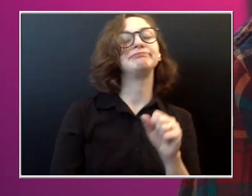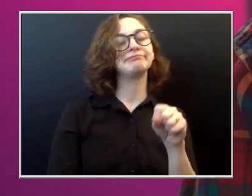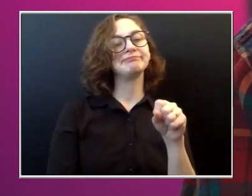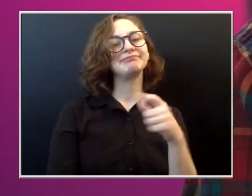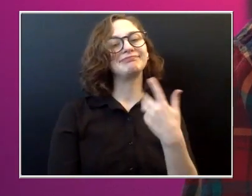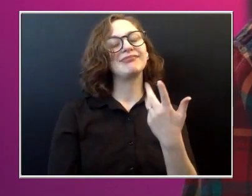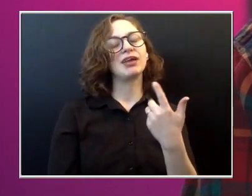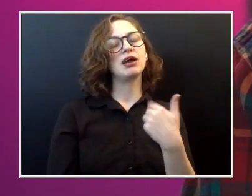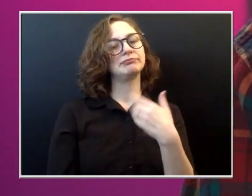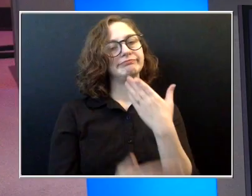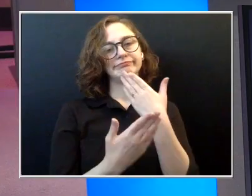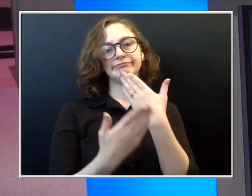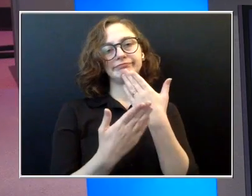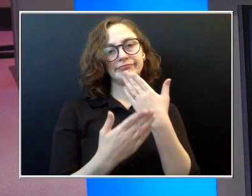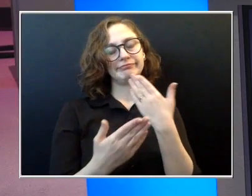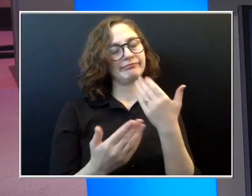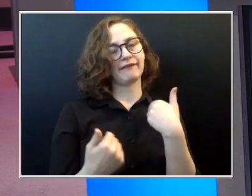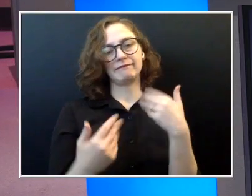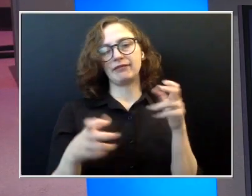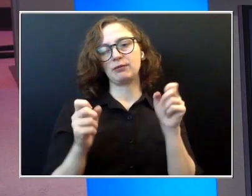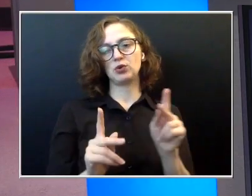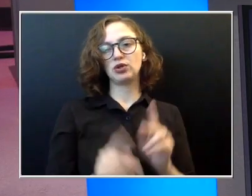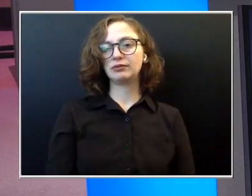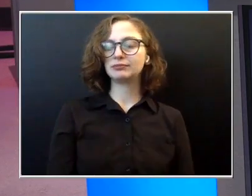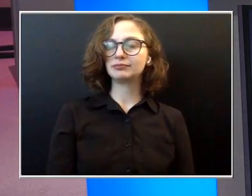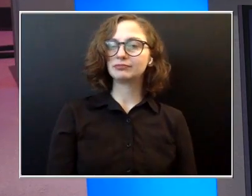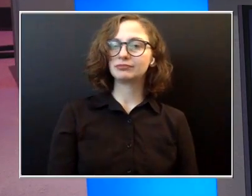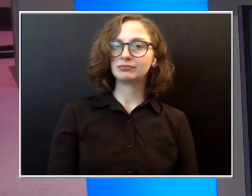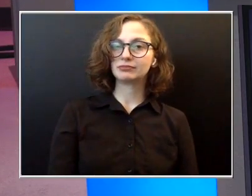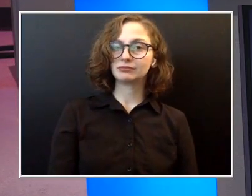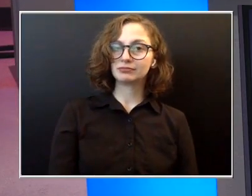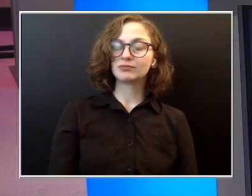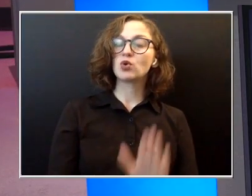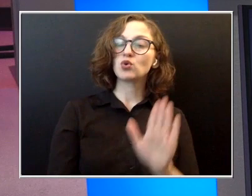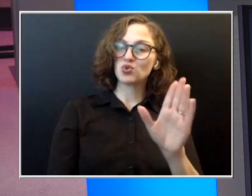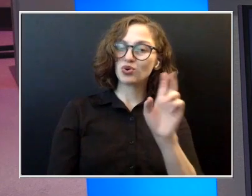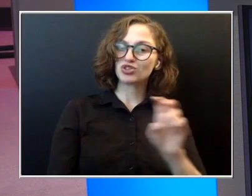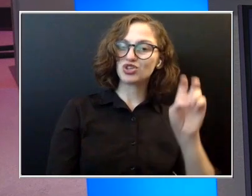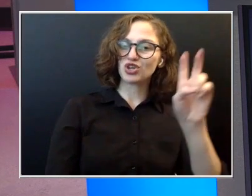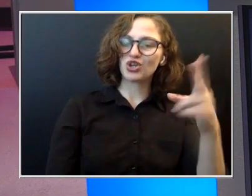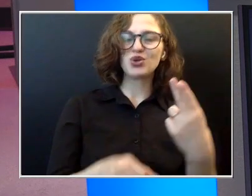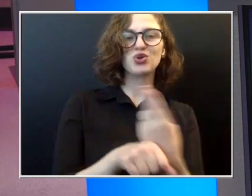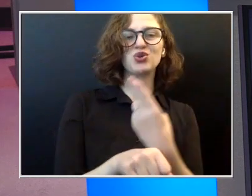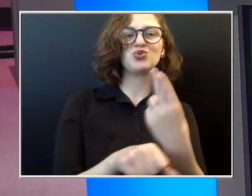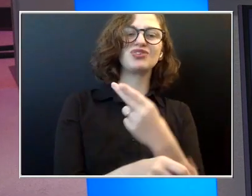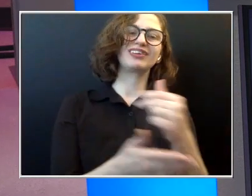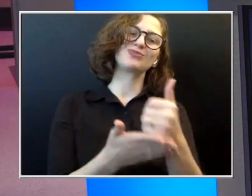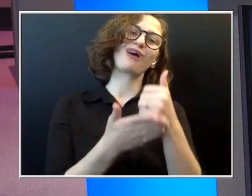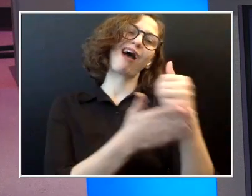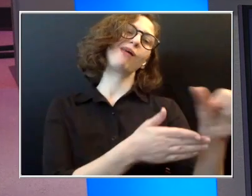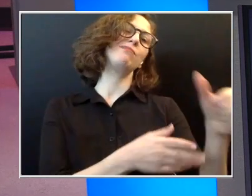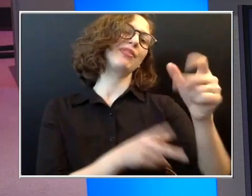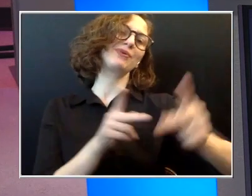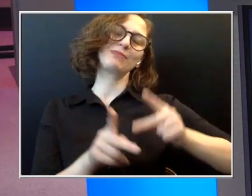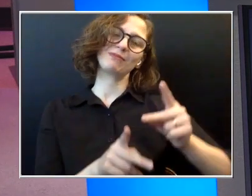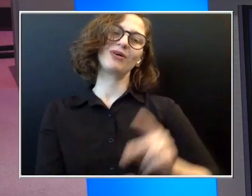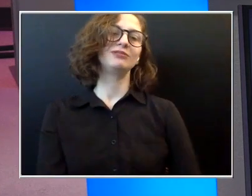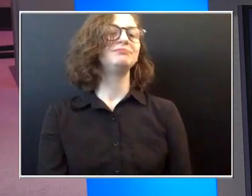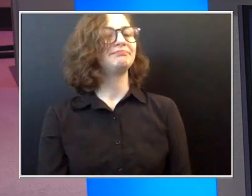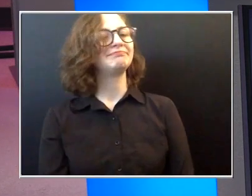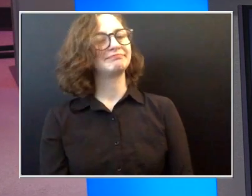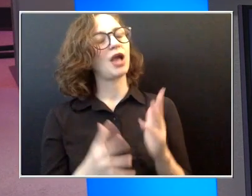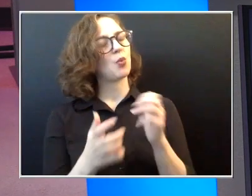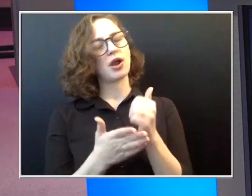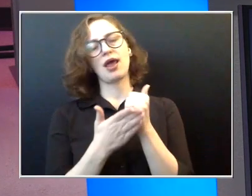the opportunity. You're taking this journey and using it to help people. Yeah. With such gratitude. Yep. I want to help as much as I've been